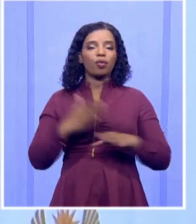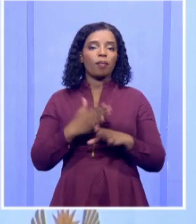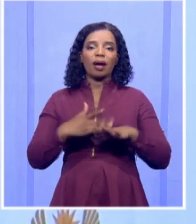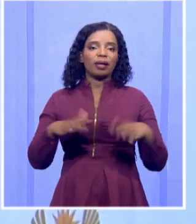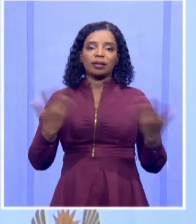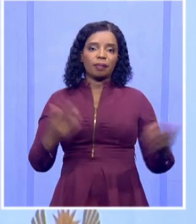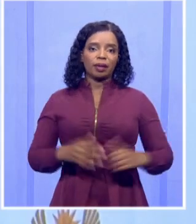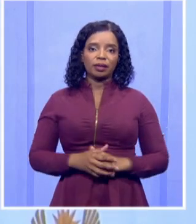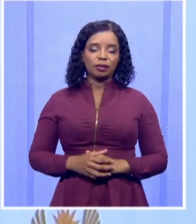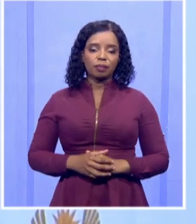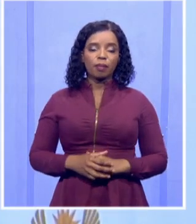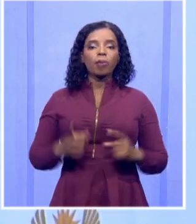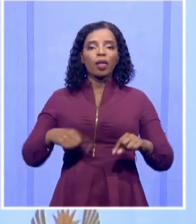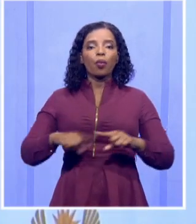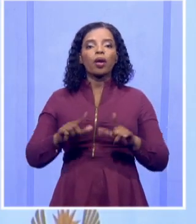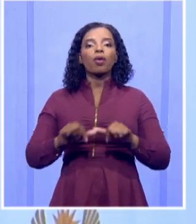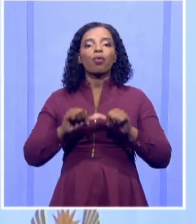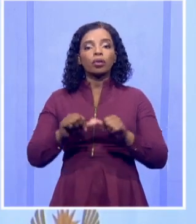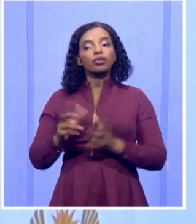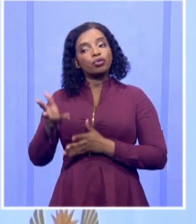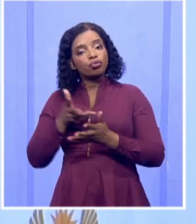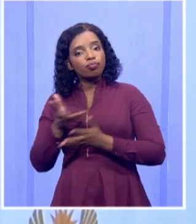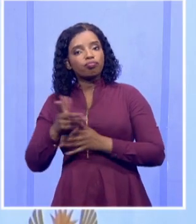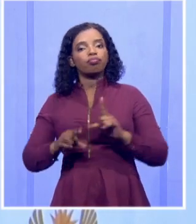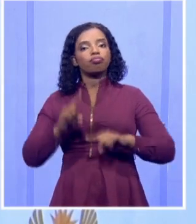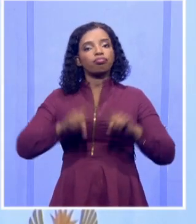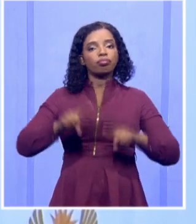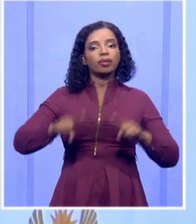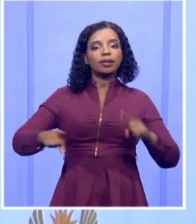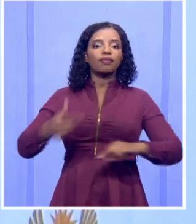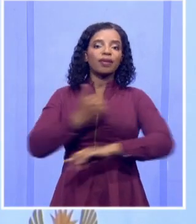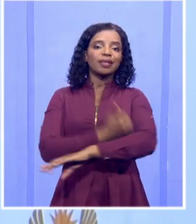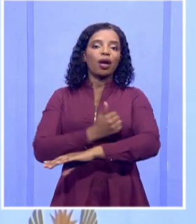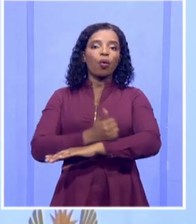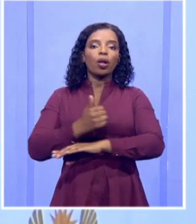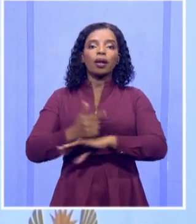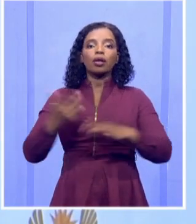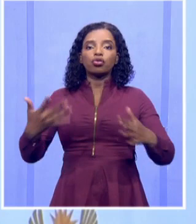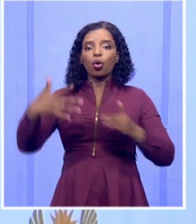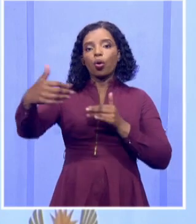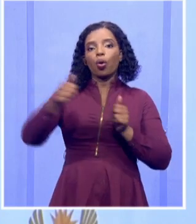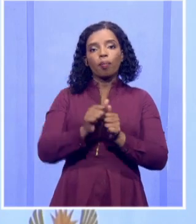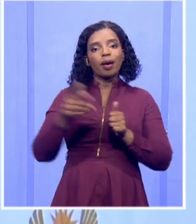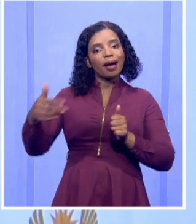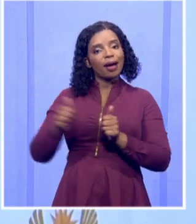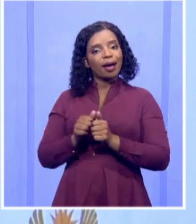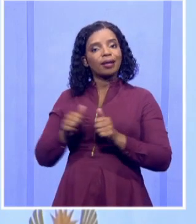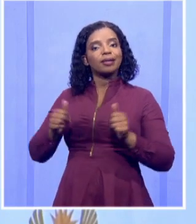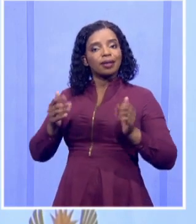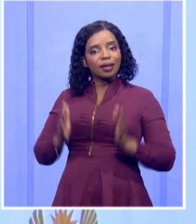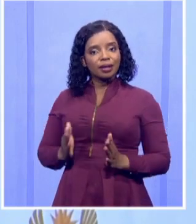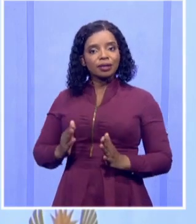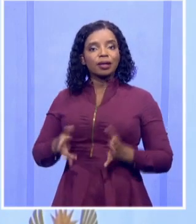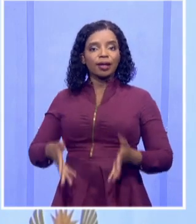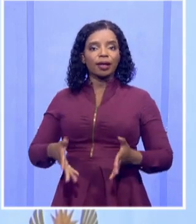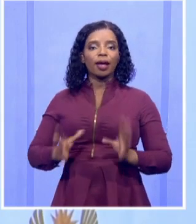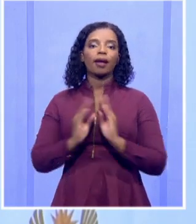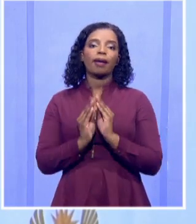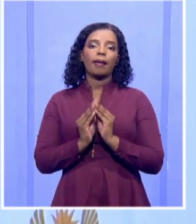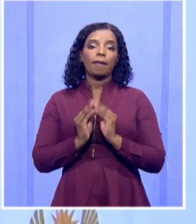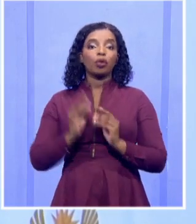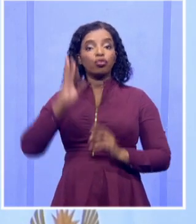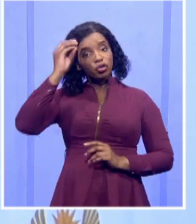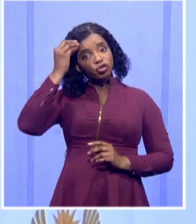to speak to various stakeholders and investors as well here at the summit. And it's interesting what they all bring to